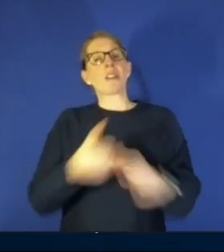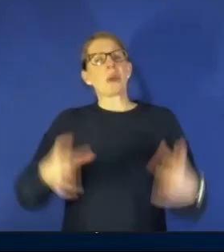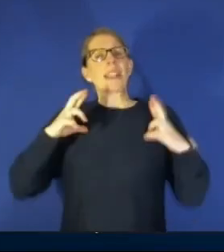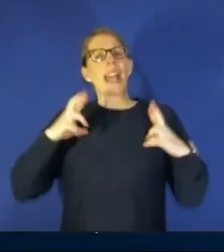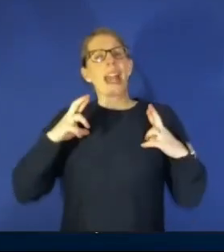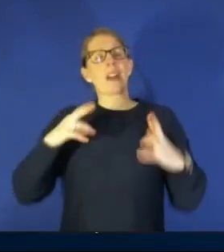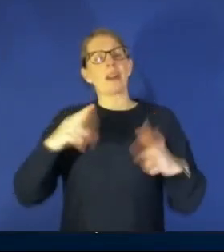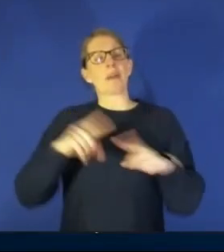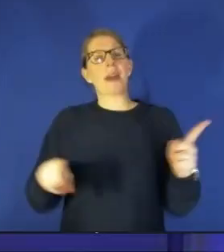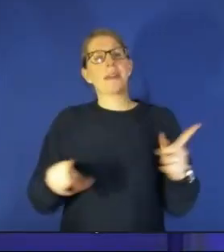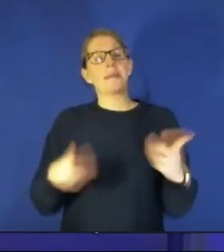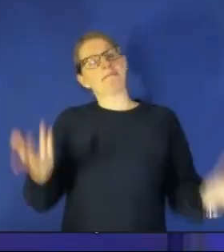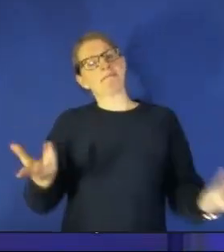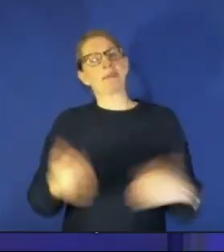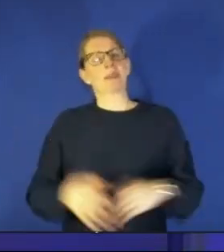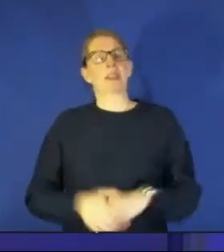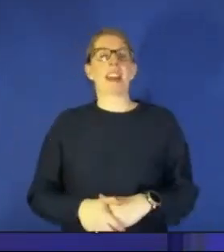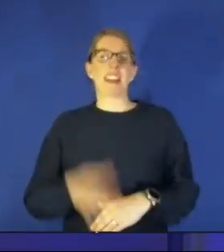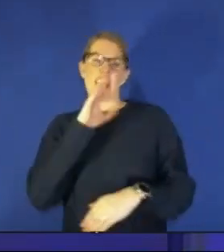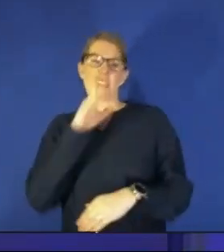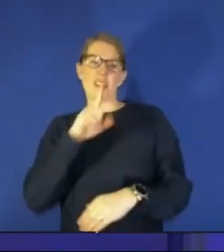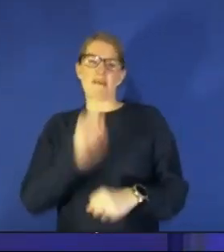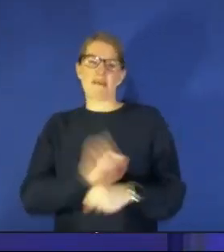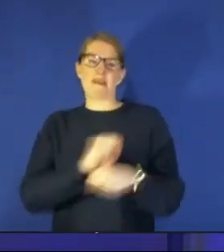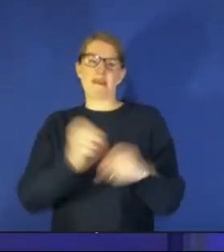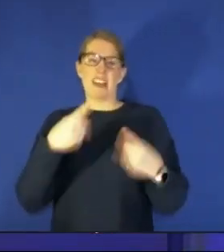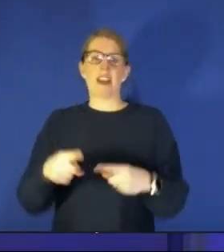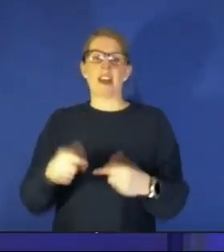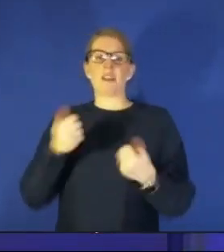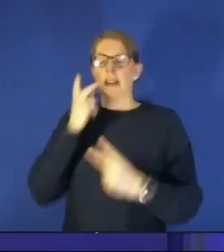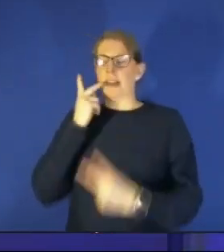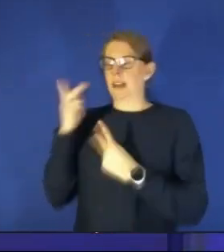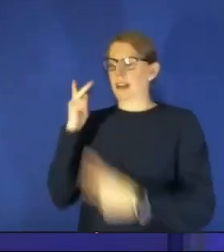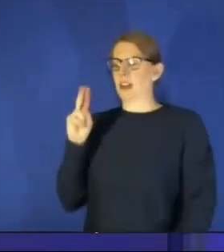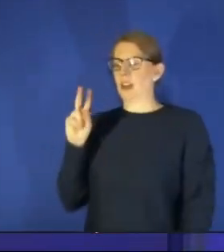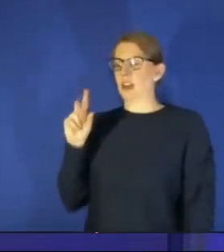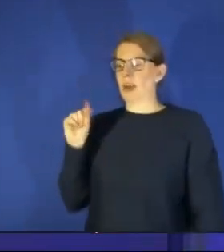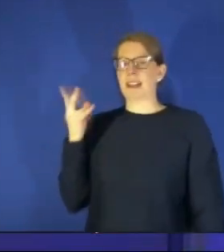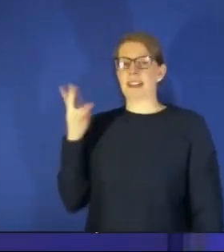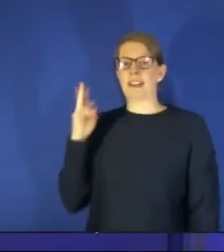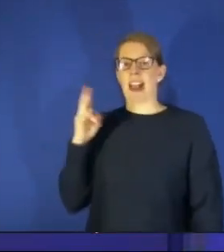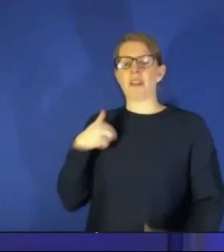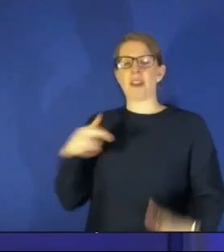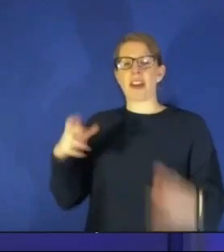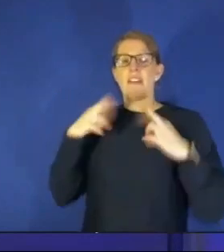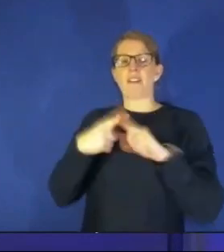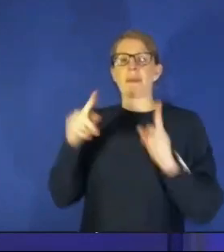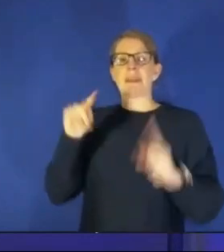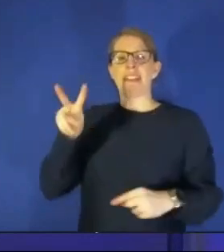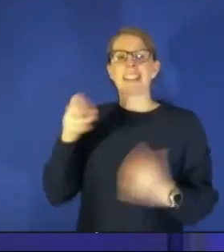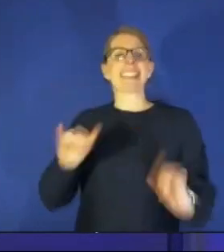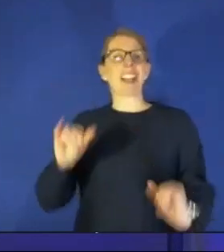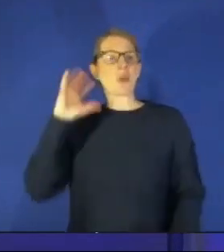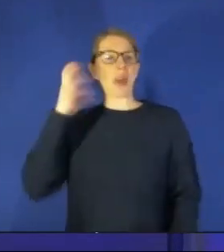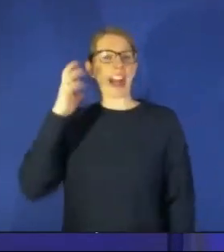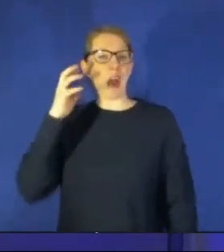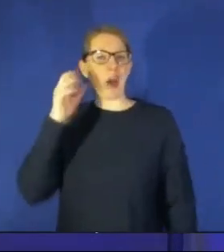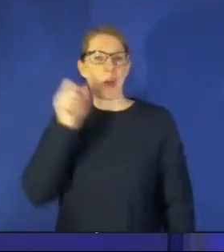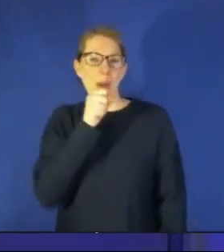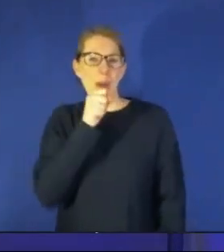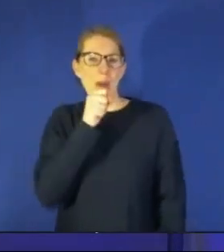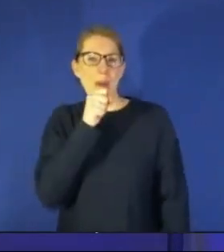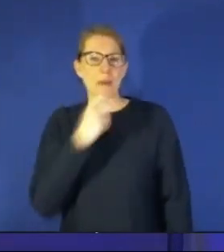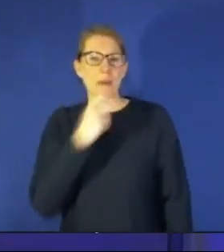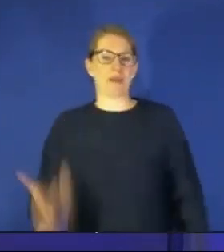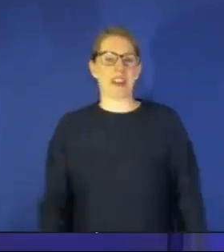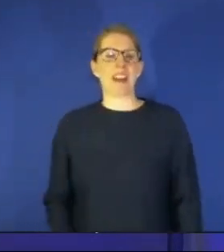is the case, right? Yeah, right. I was just trying to think back. I think it was 2017. I retired from television, but I still do radio. And just this might